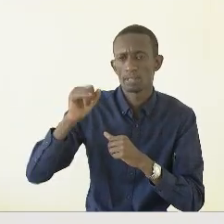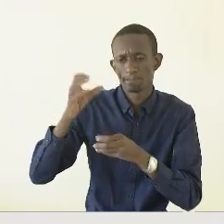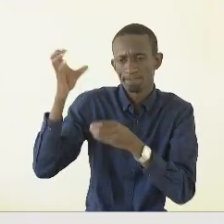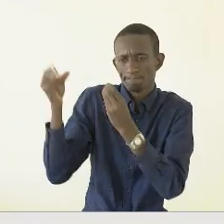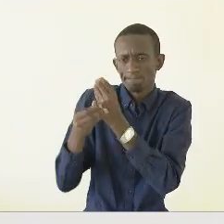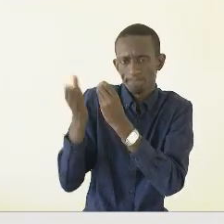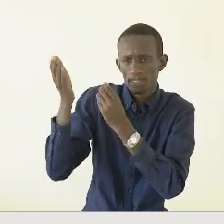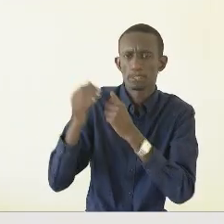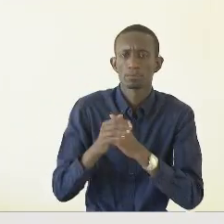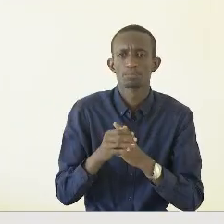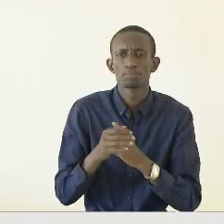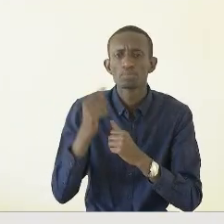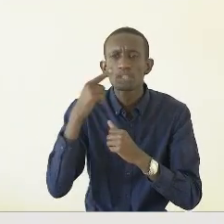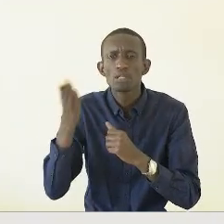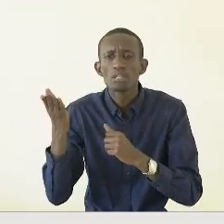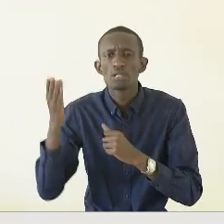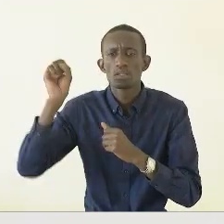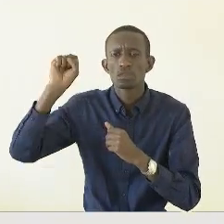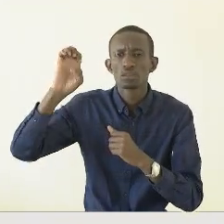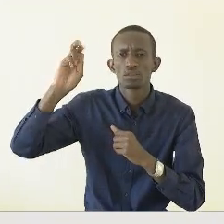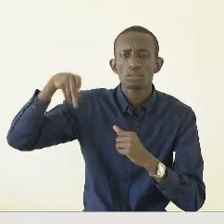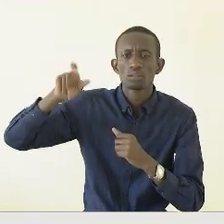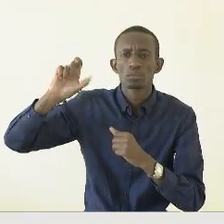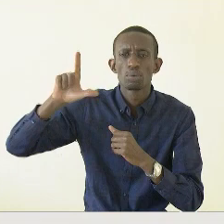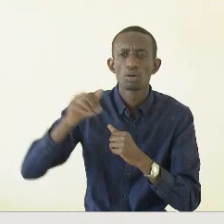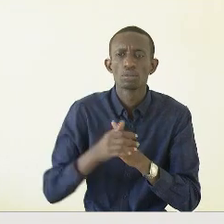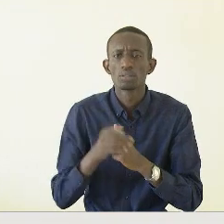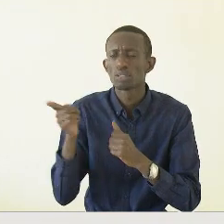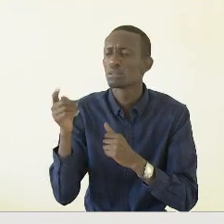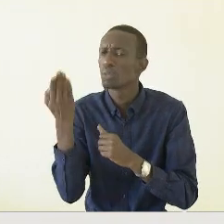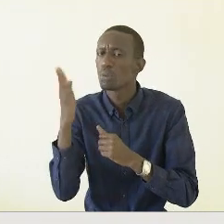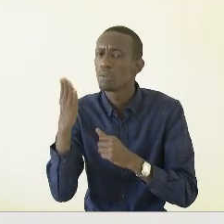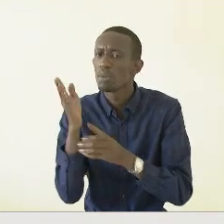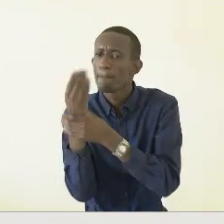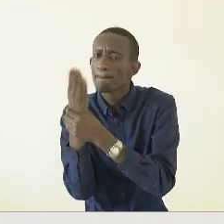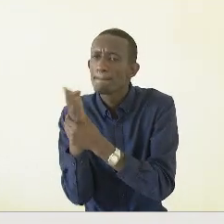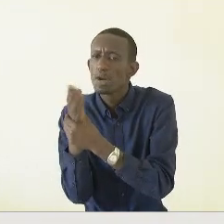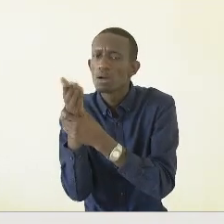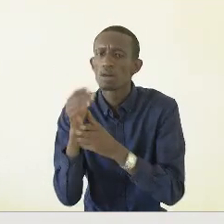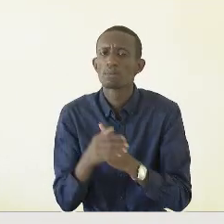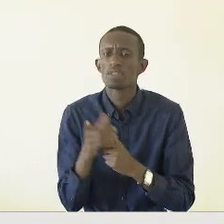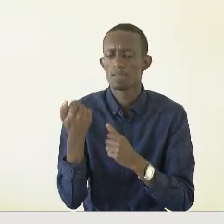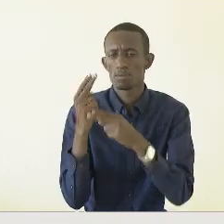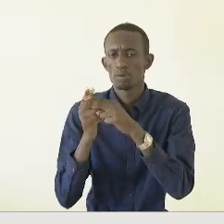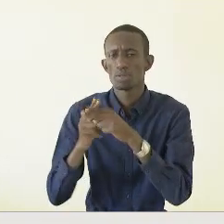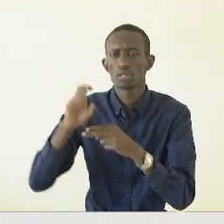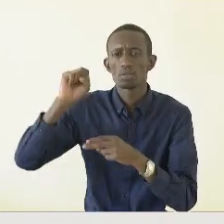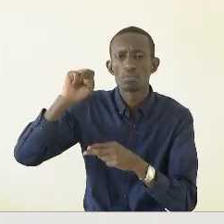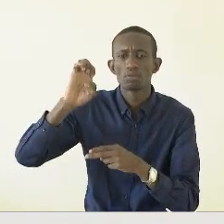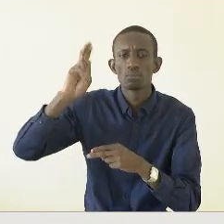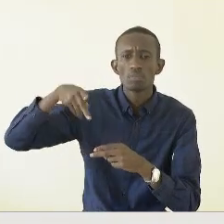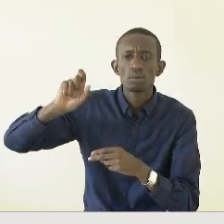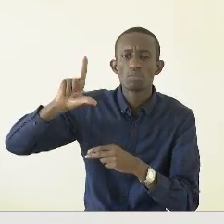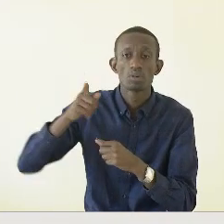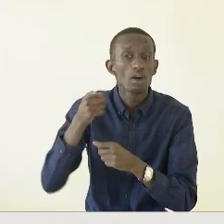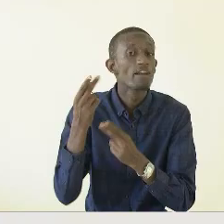we have what we call sepals. These green small leaves are called sepals. And sepals